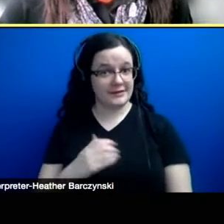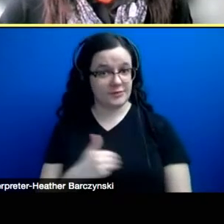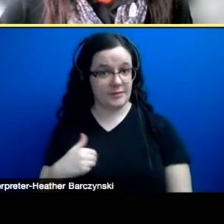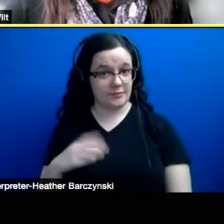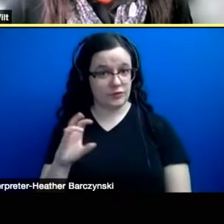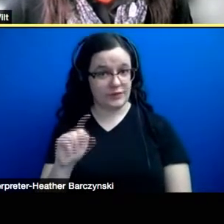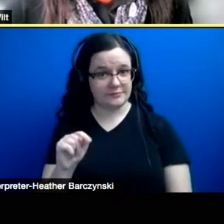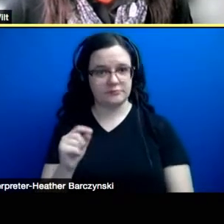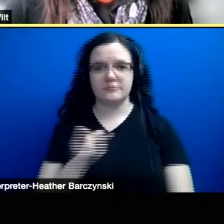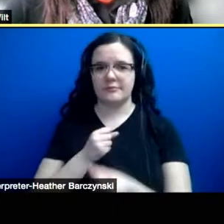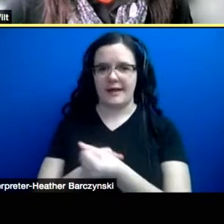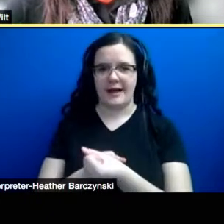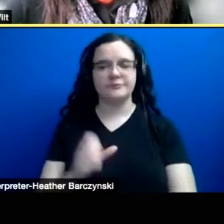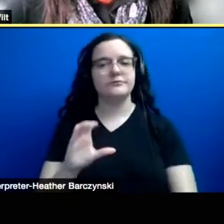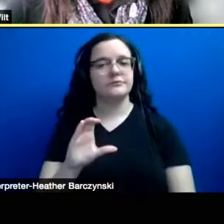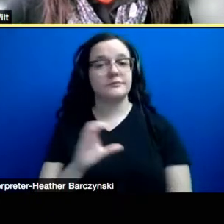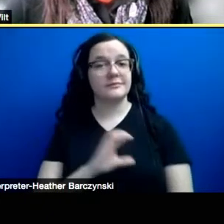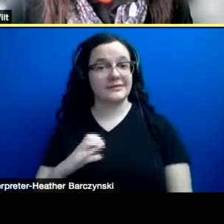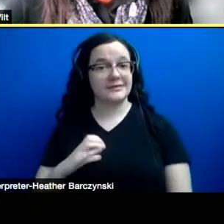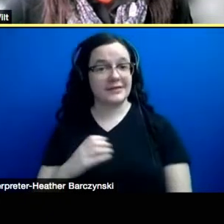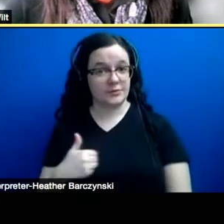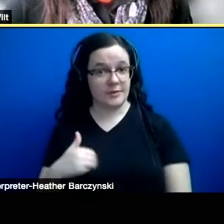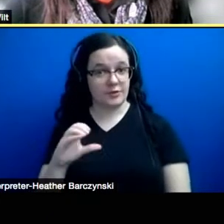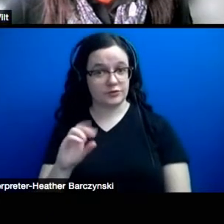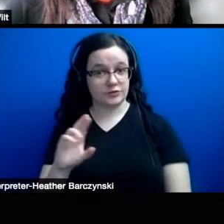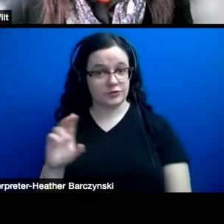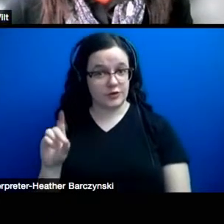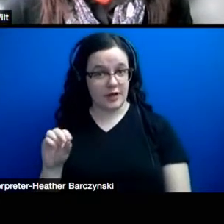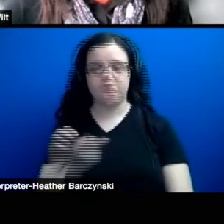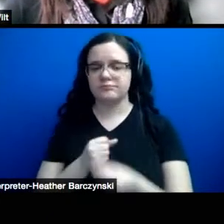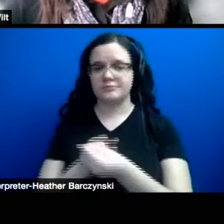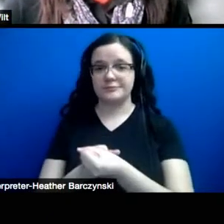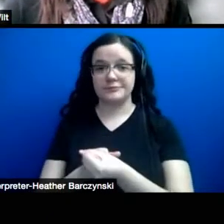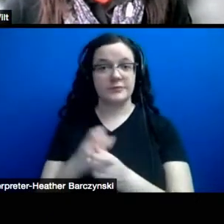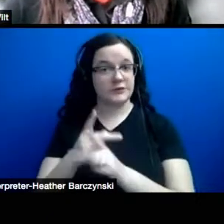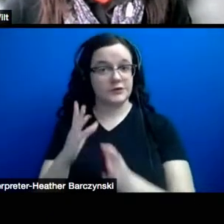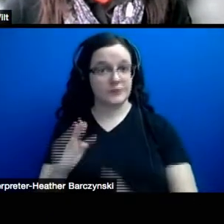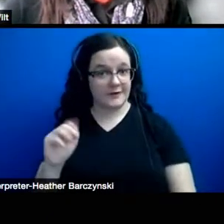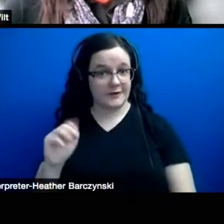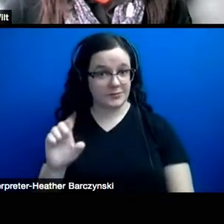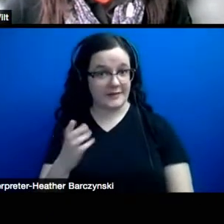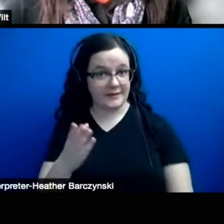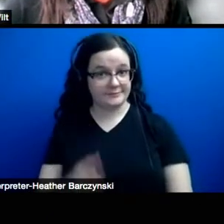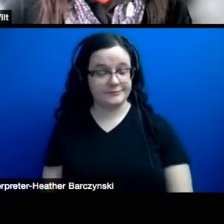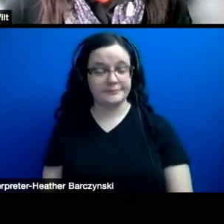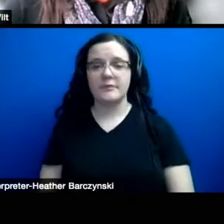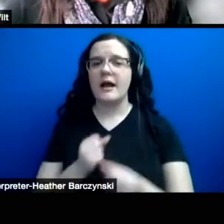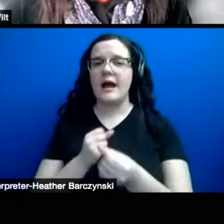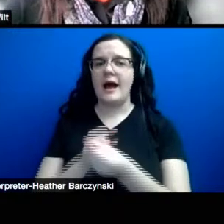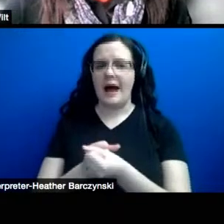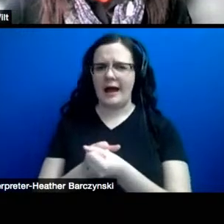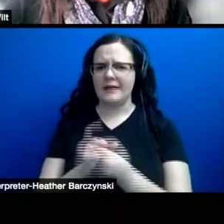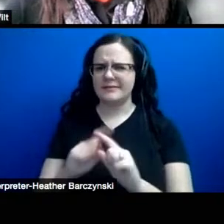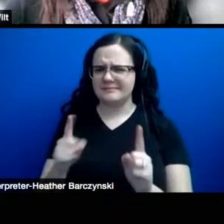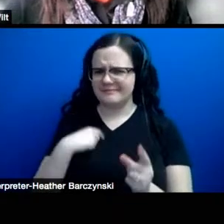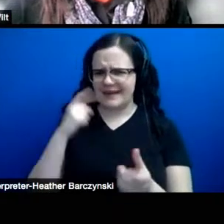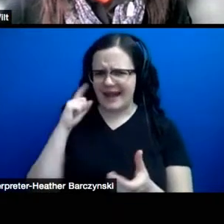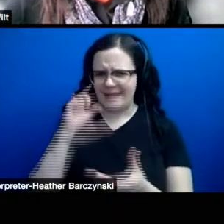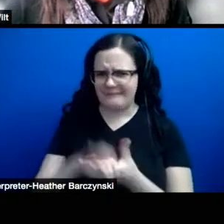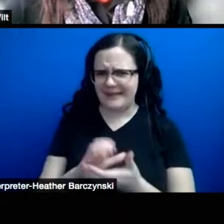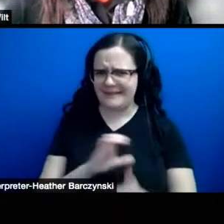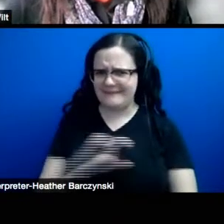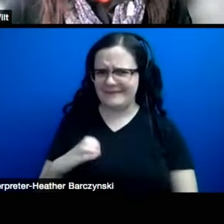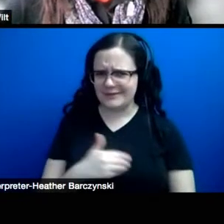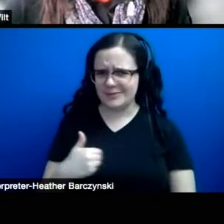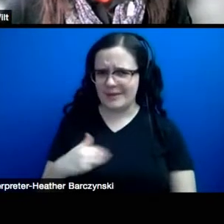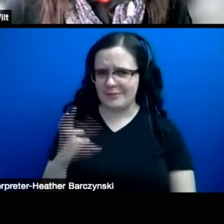Aye. Councilmember Corrado. Aye. Supervisor Maley. Aye, but I believe Councilmember Warner is here